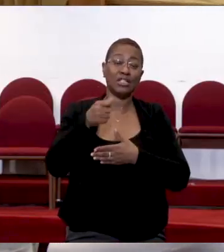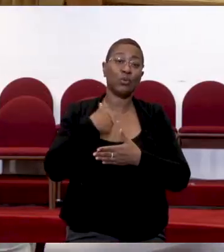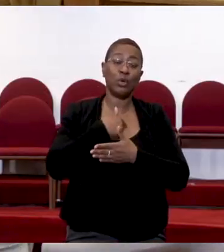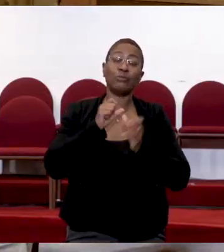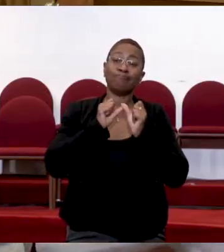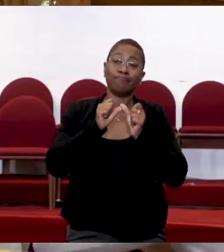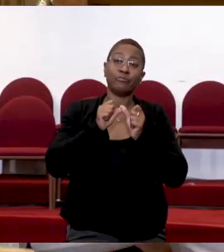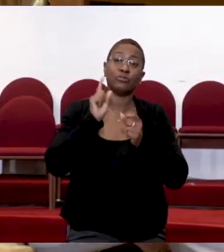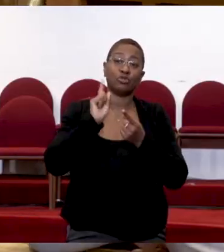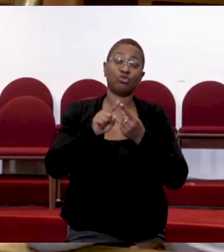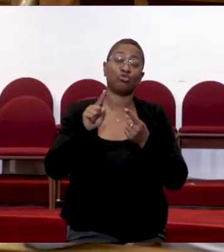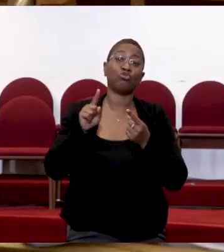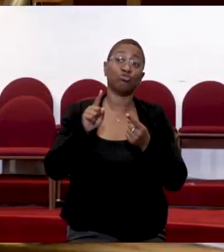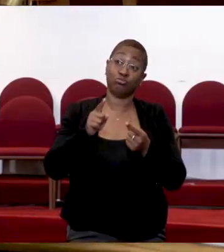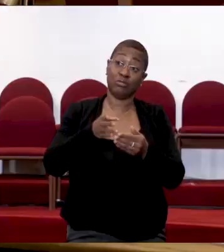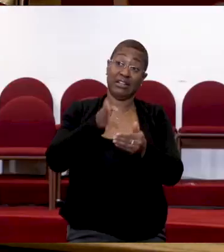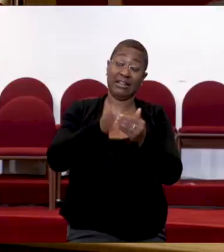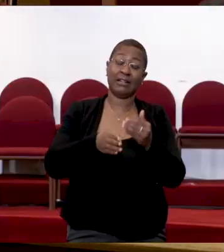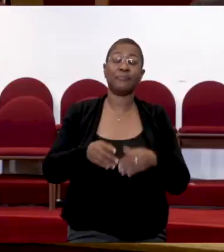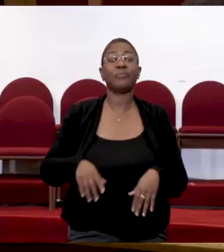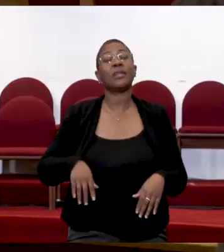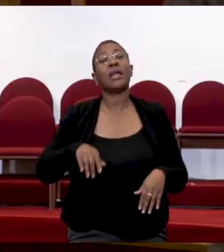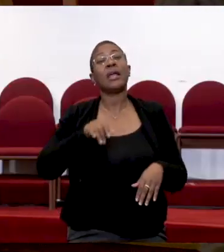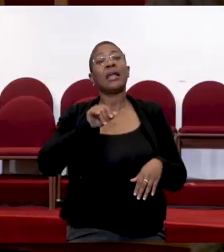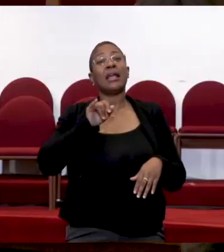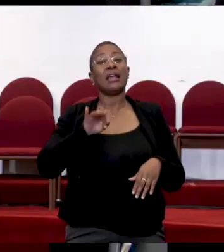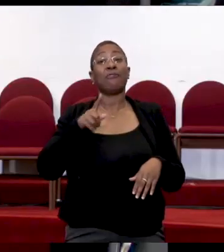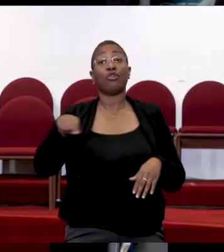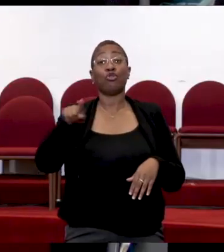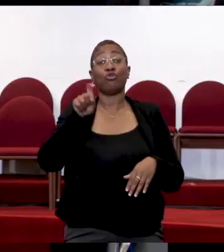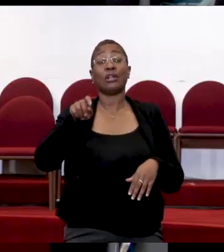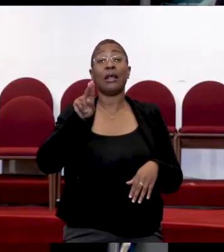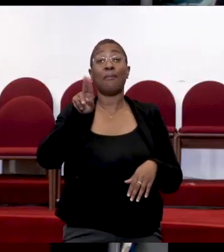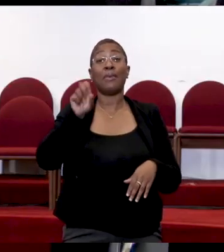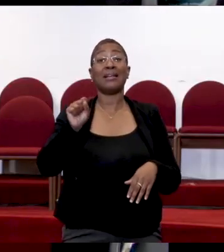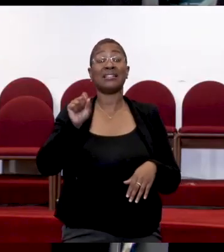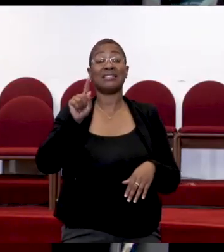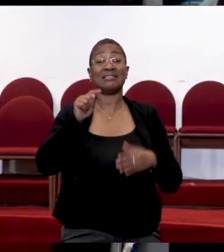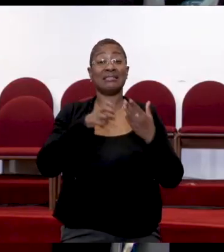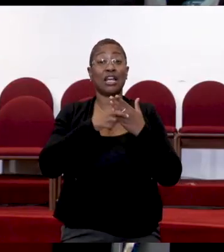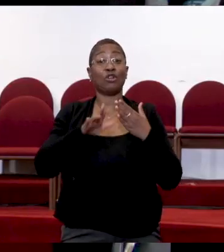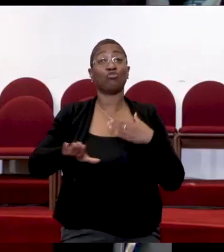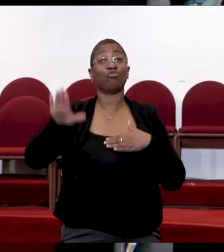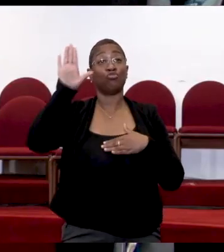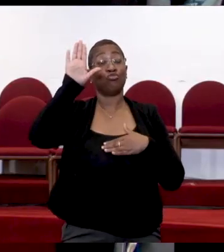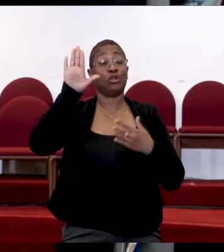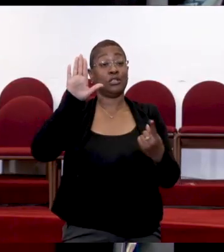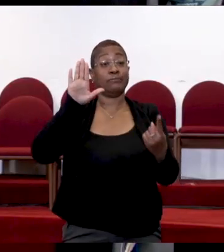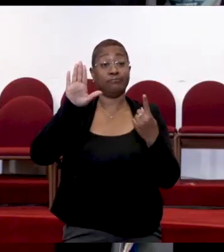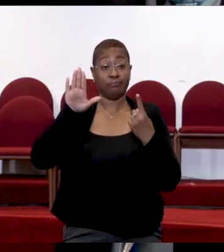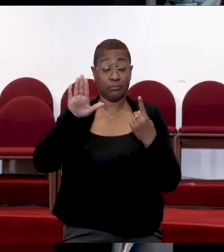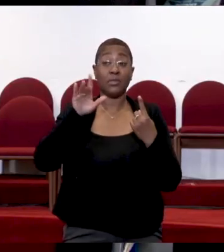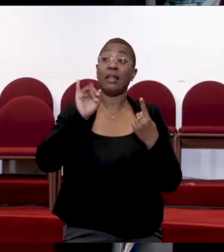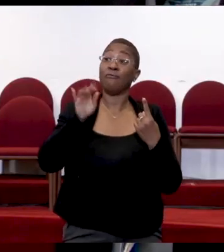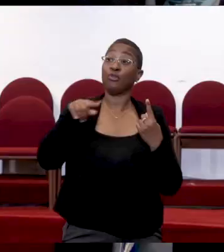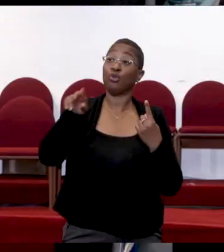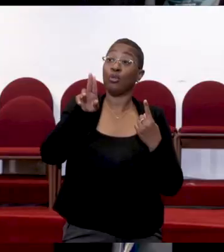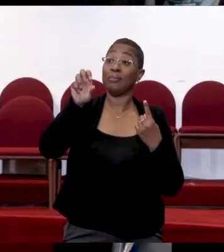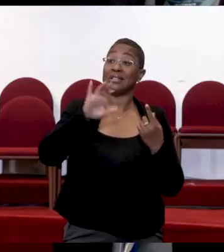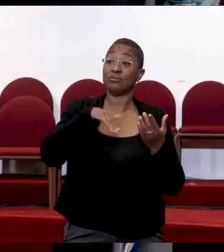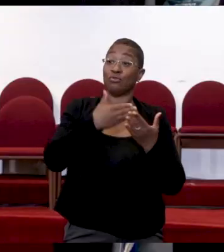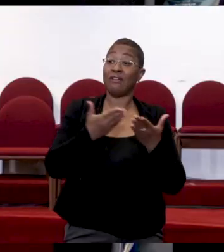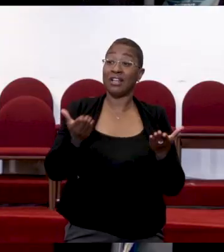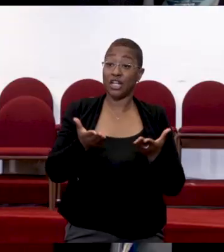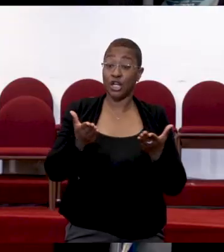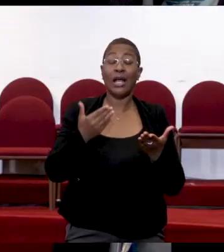schedule. And if anybody needs, I'm about to roll, but if you need a bus ticket, just raise your hand. If you come up to take the bus to get here, I know it's